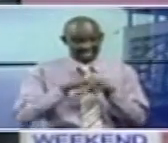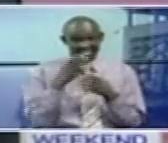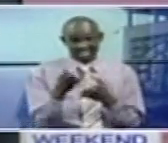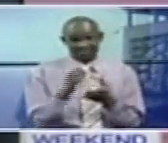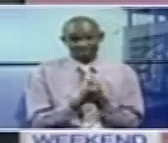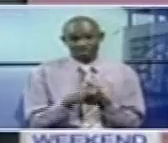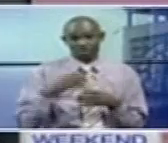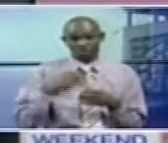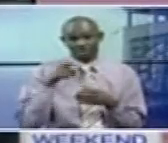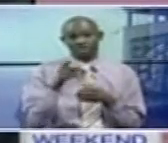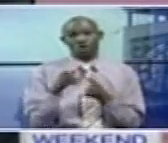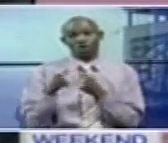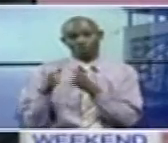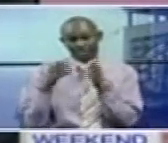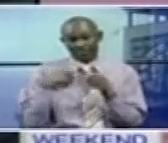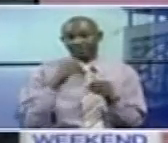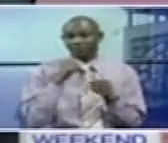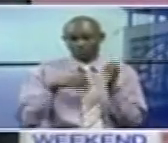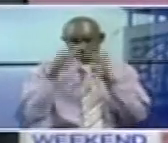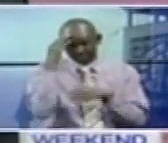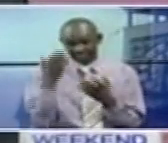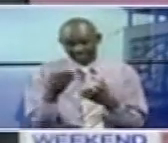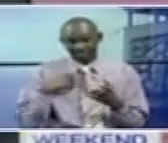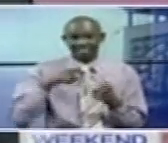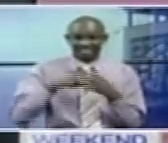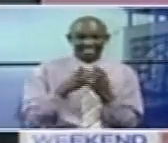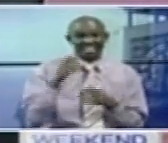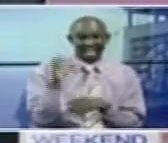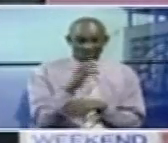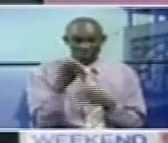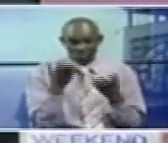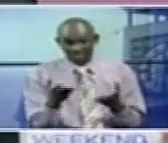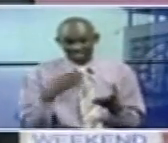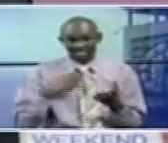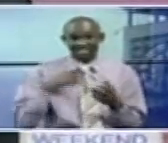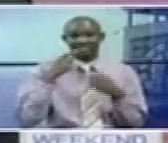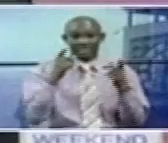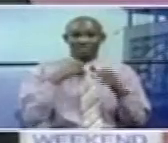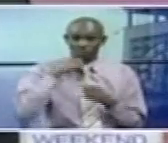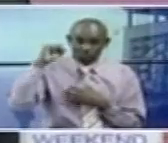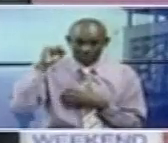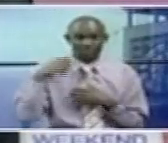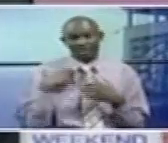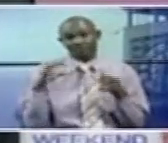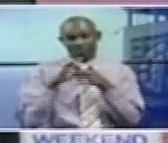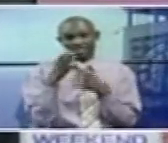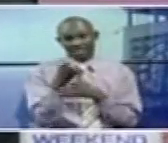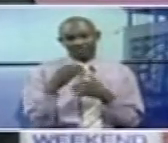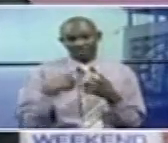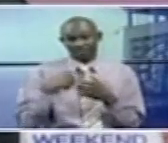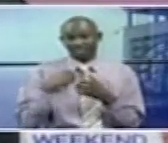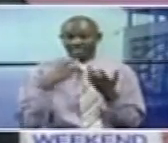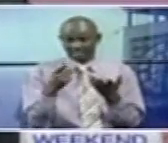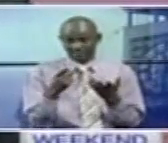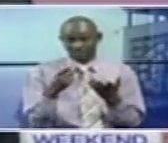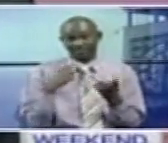those opportunities away. Dropped out of university, drug, alcohol, and suicide was the combination that led to me dropping out with